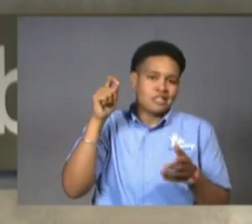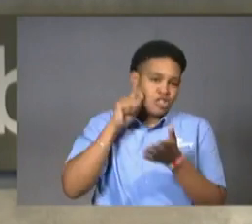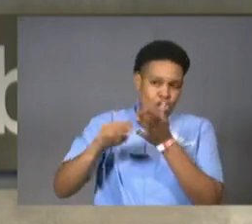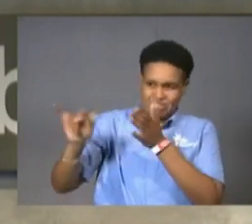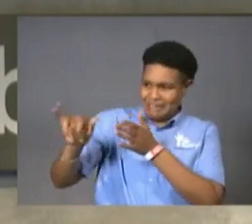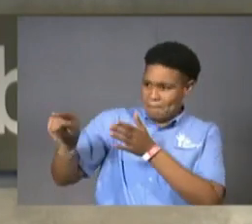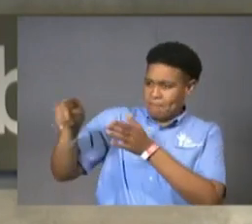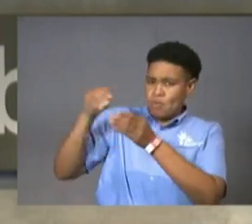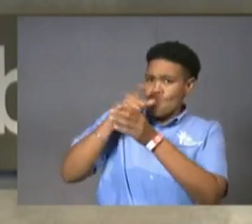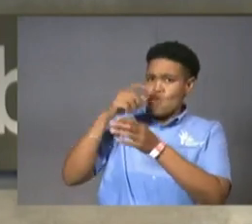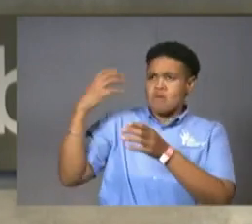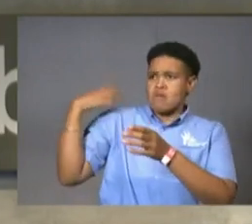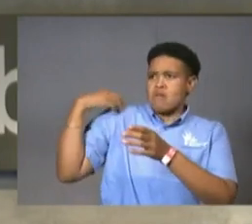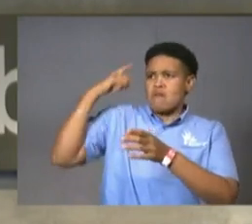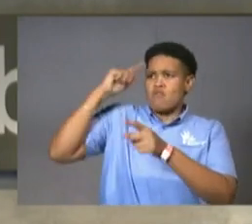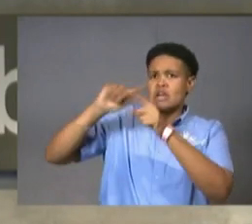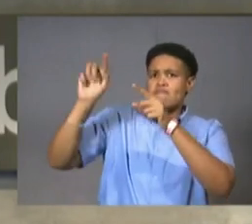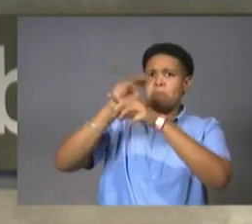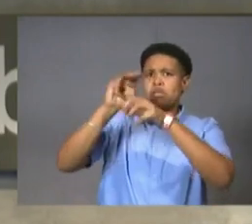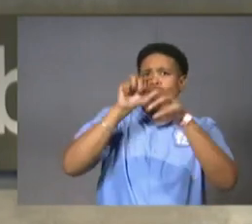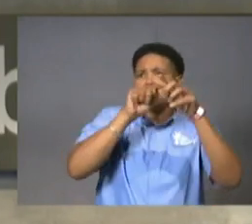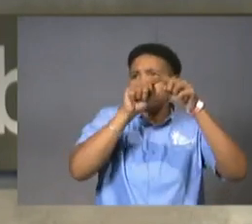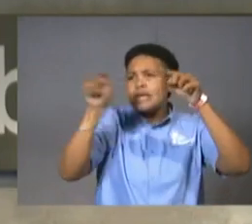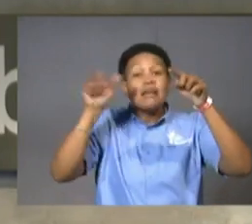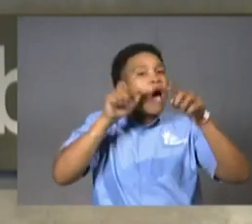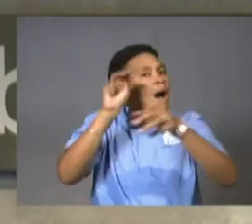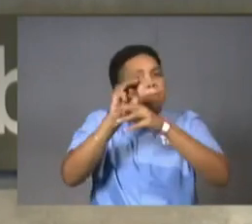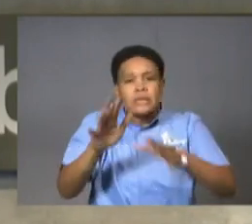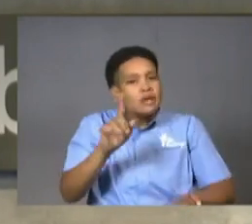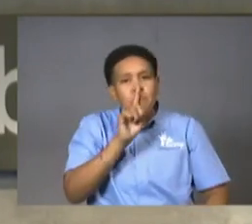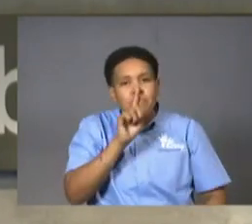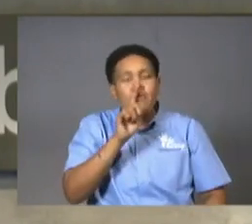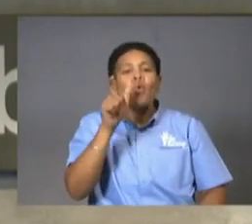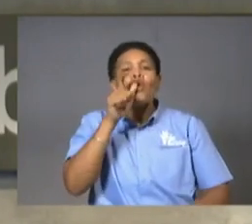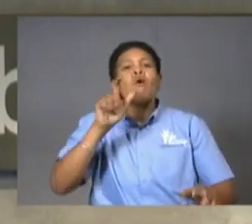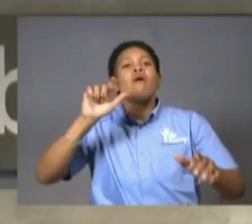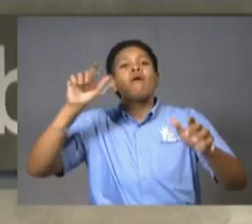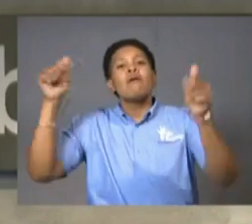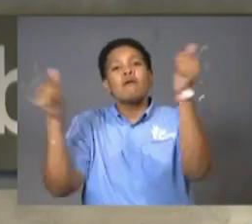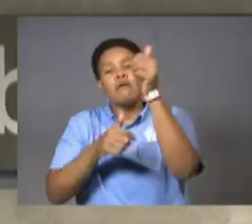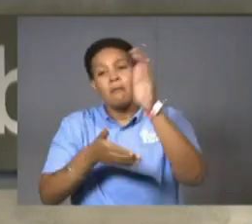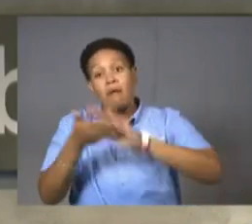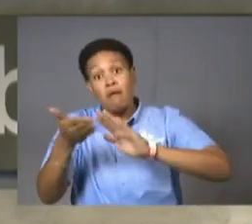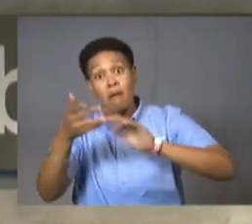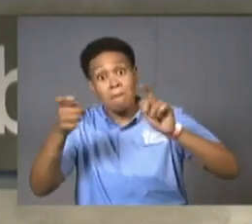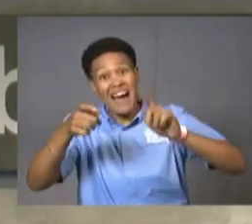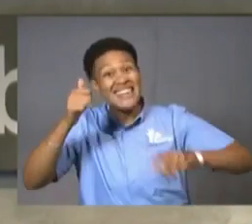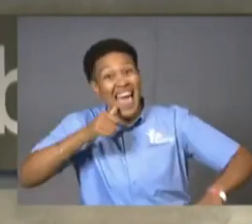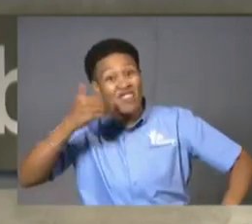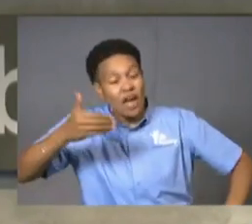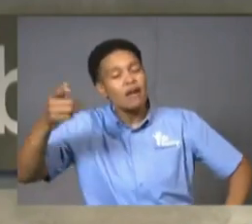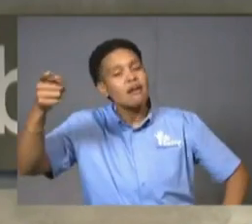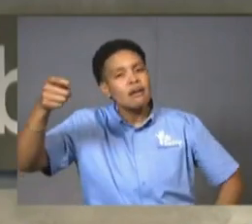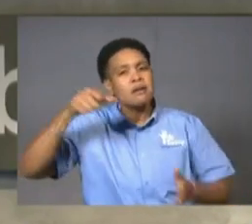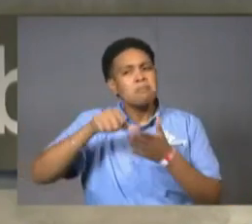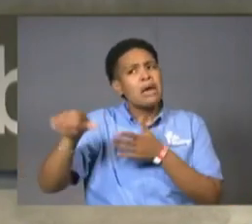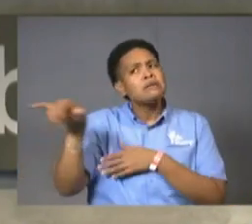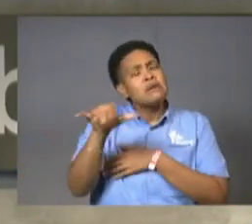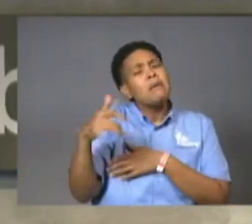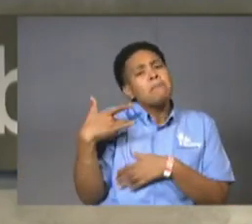ministers would partake as well. But the discussions have not yet involved ministers, but we are certainly open to that.